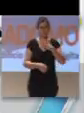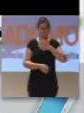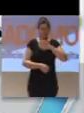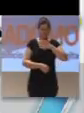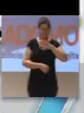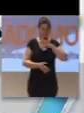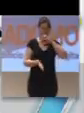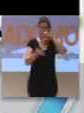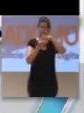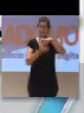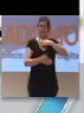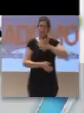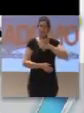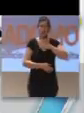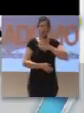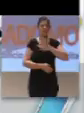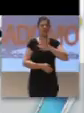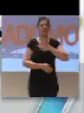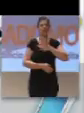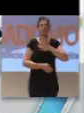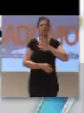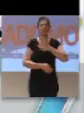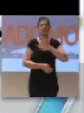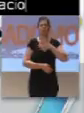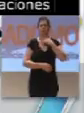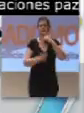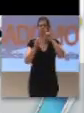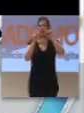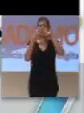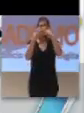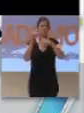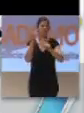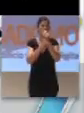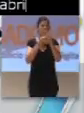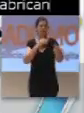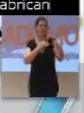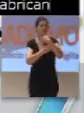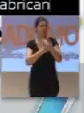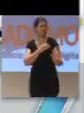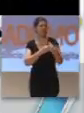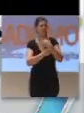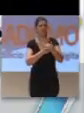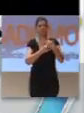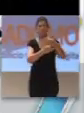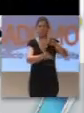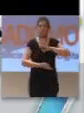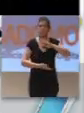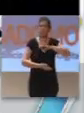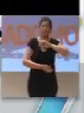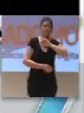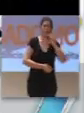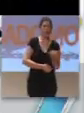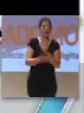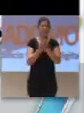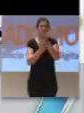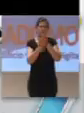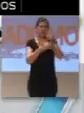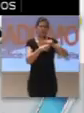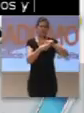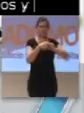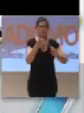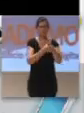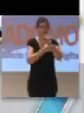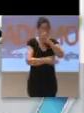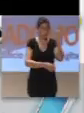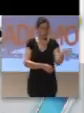Due to in our facilities, we just started to see many manufacturers, many